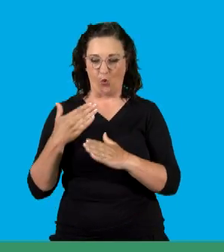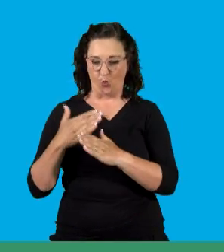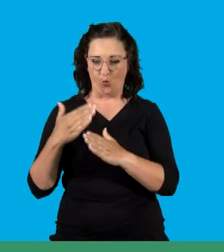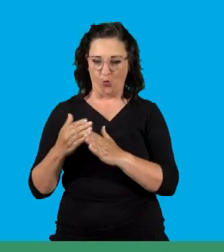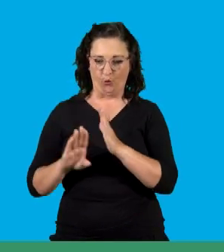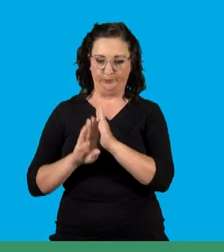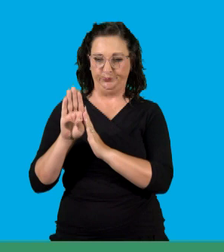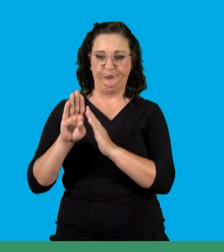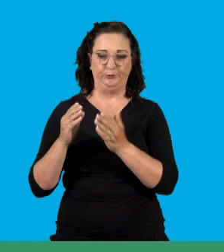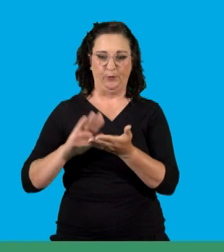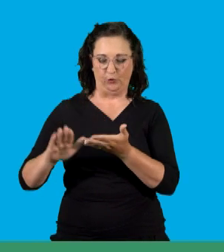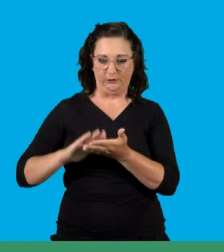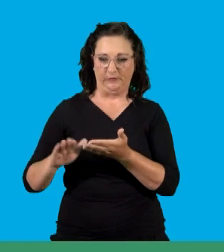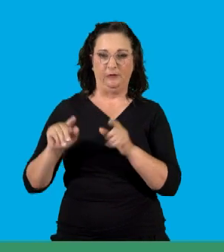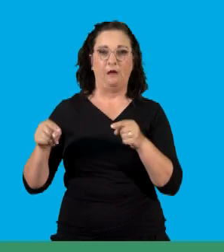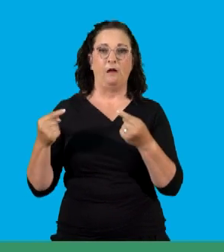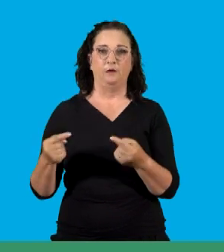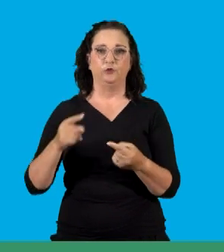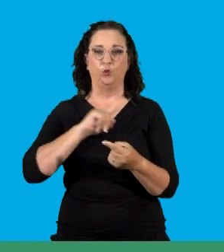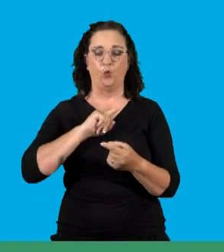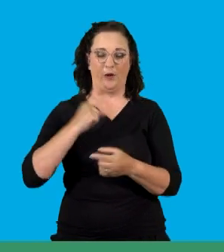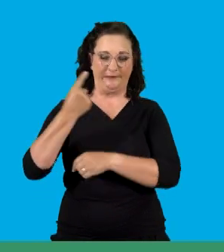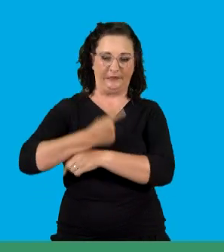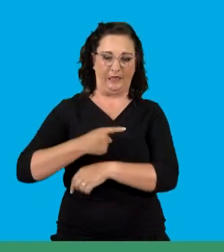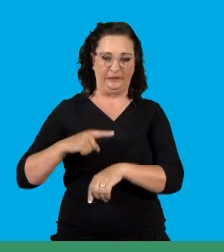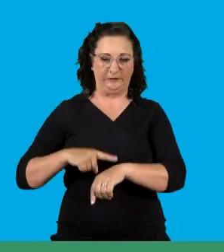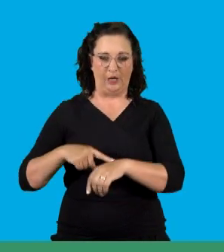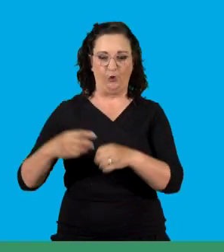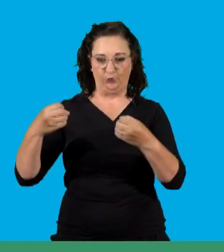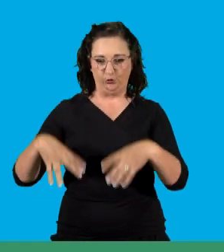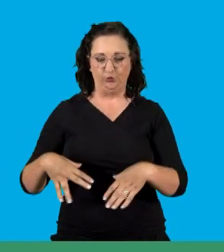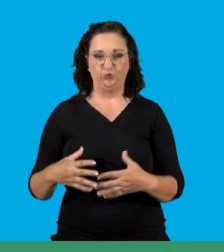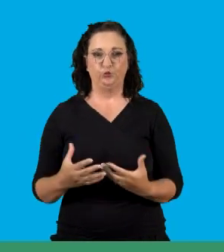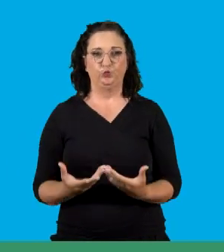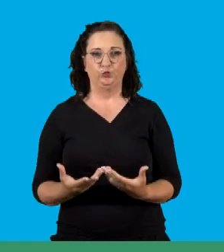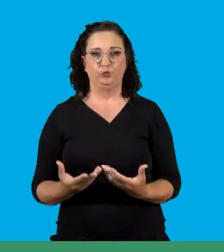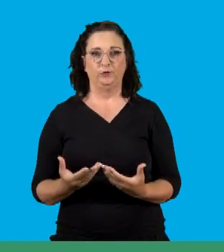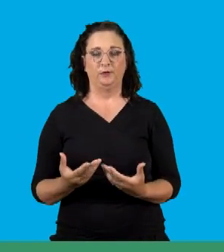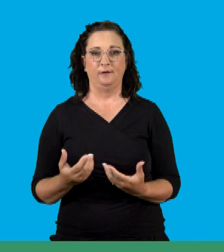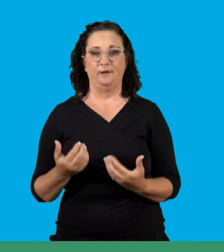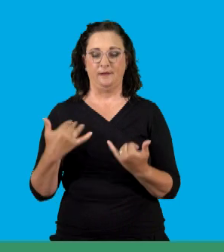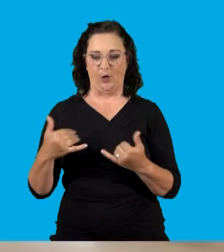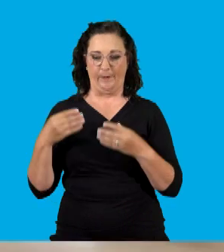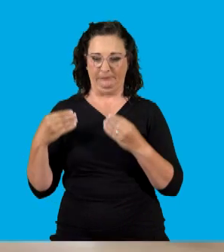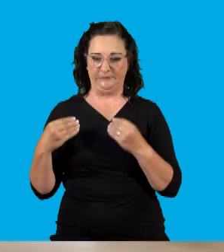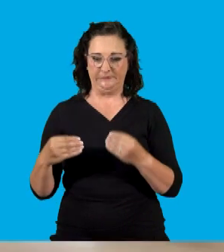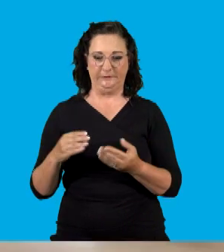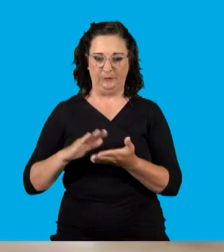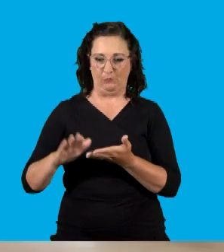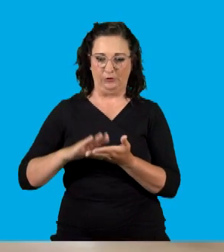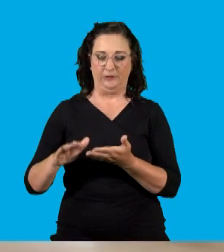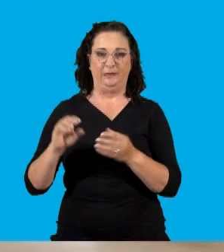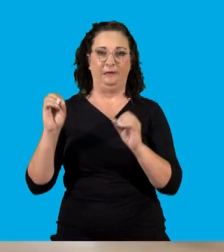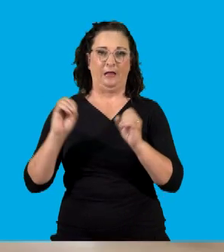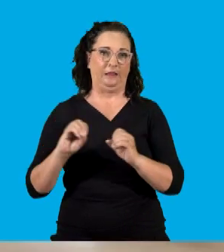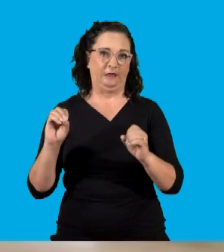of production, because during those particular days or day whereby employees are striking, there's no productivity that is happening